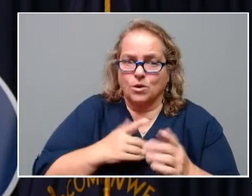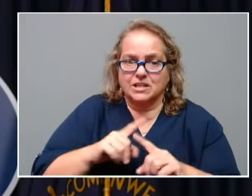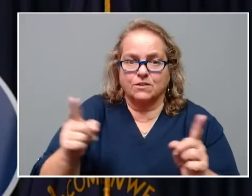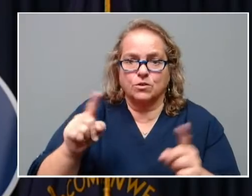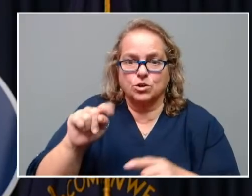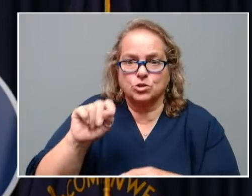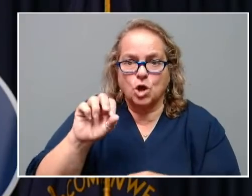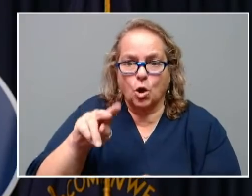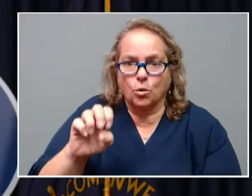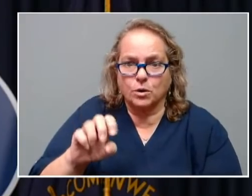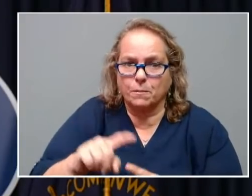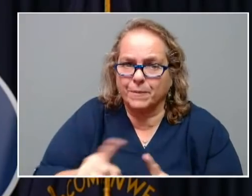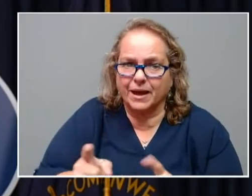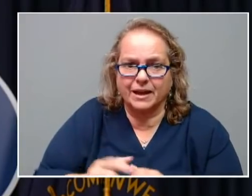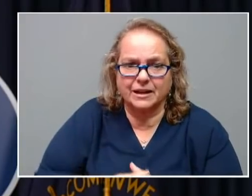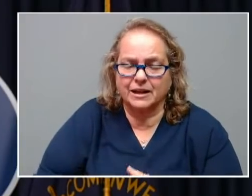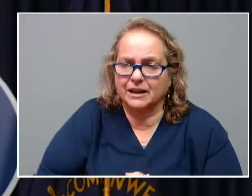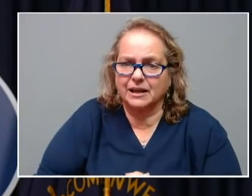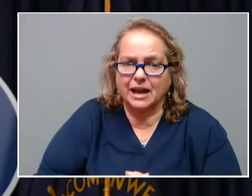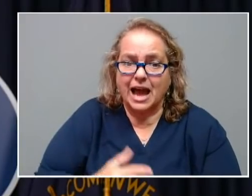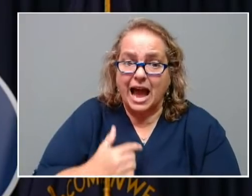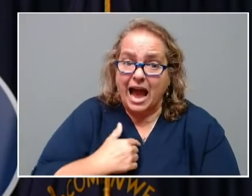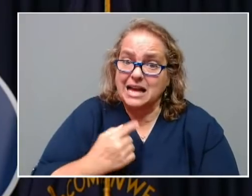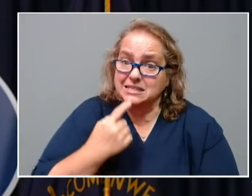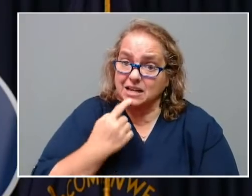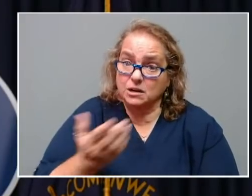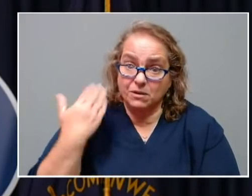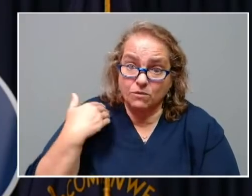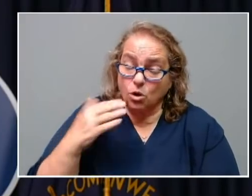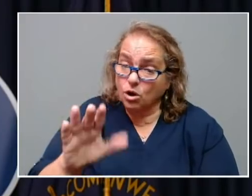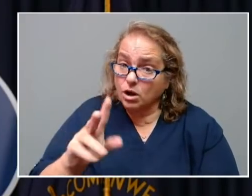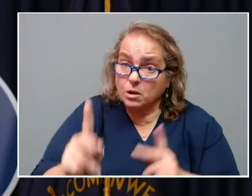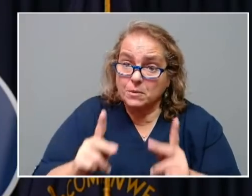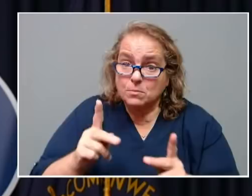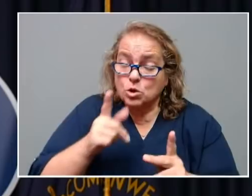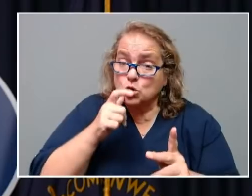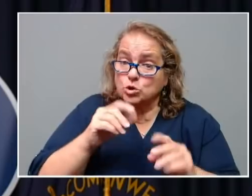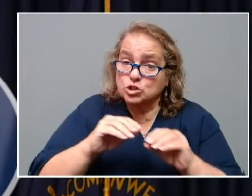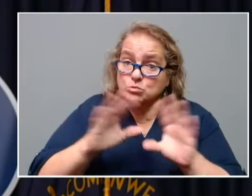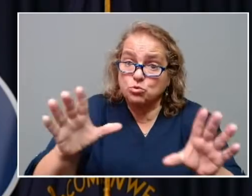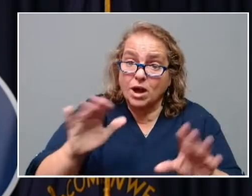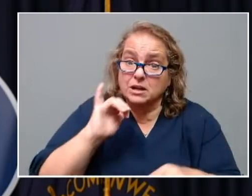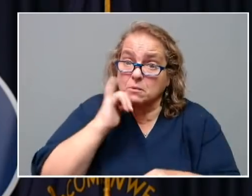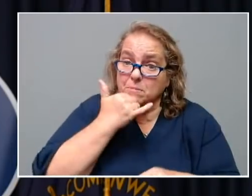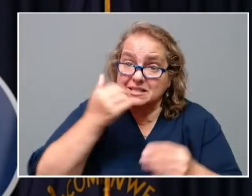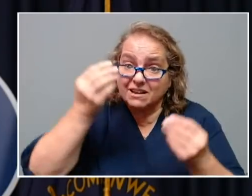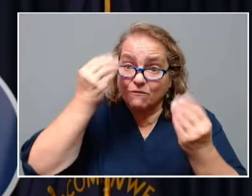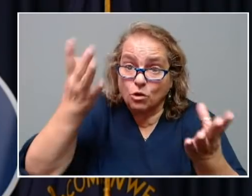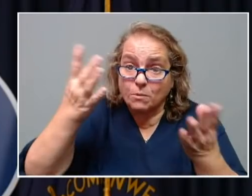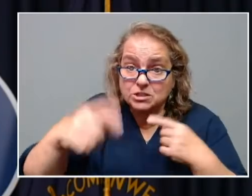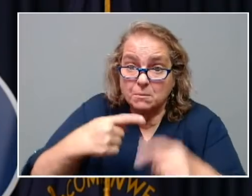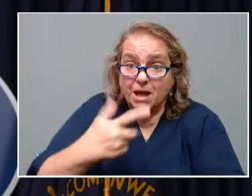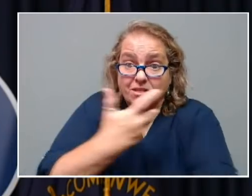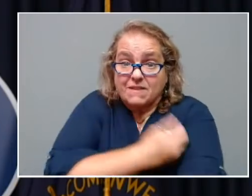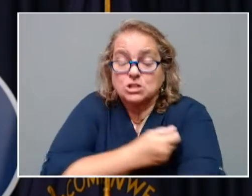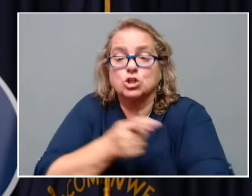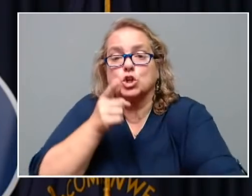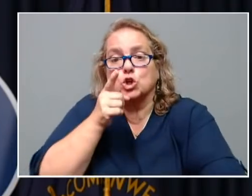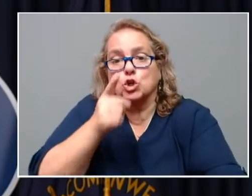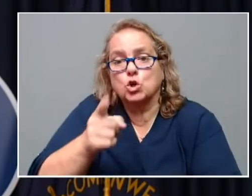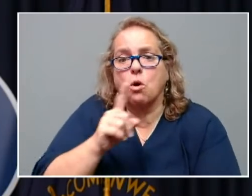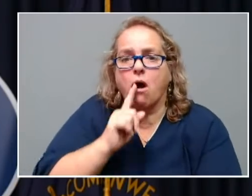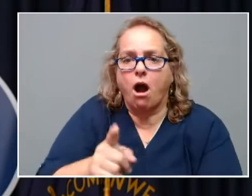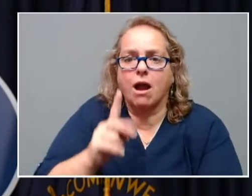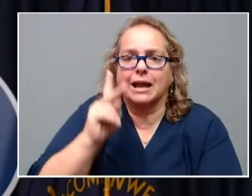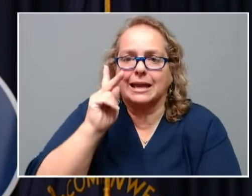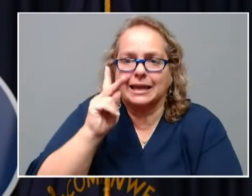But I said before, people who spread misinformation about these vaccines are killing people. And sadly, there